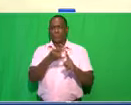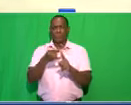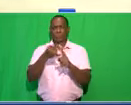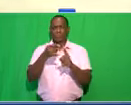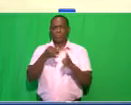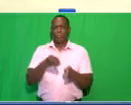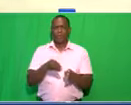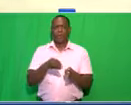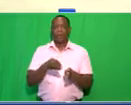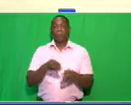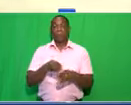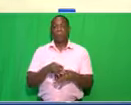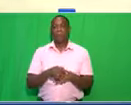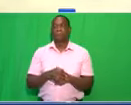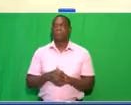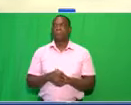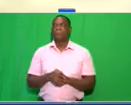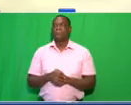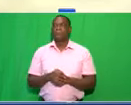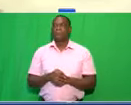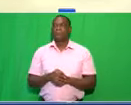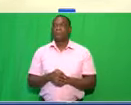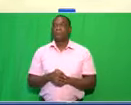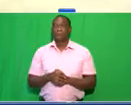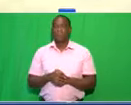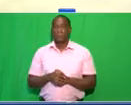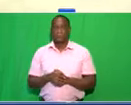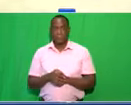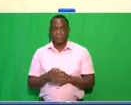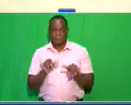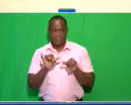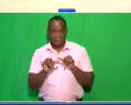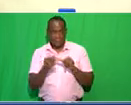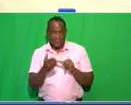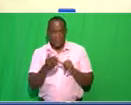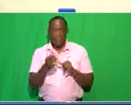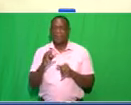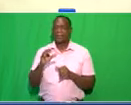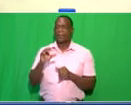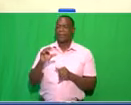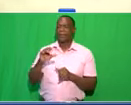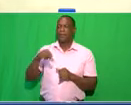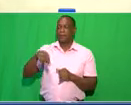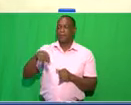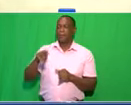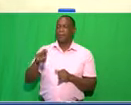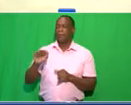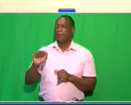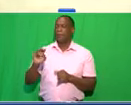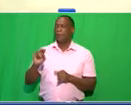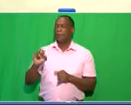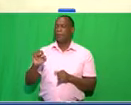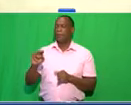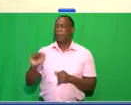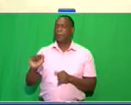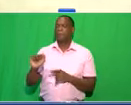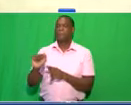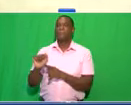online still. Do we? Mrs. Charlene Kwamina on